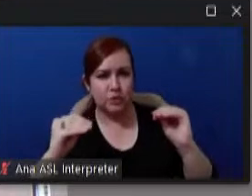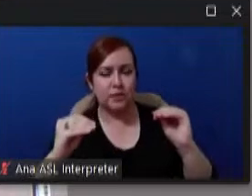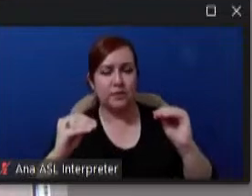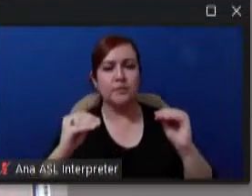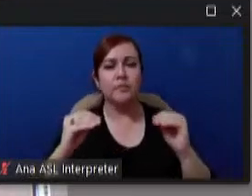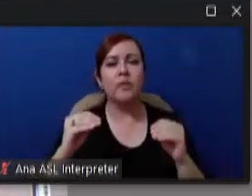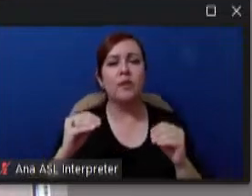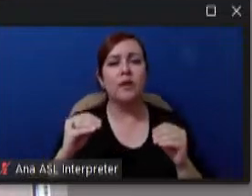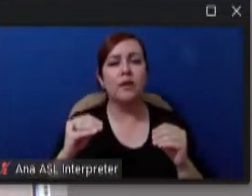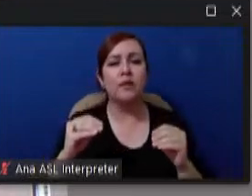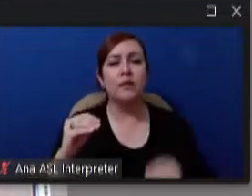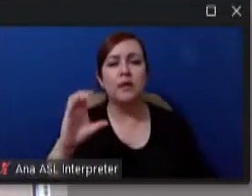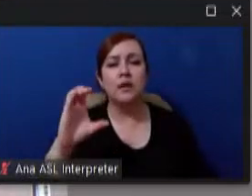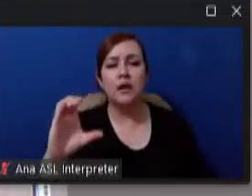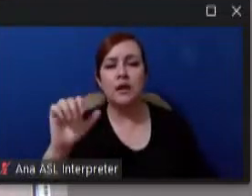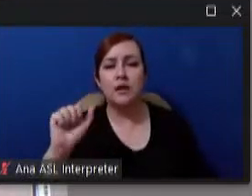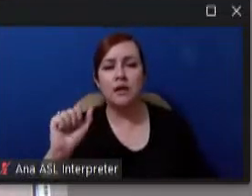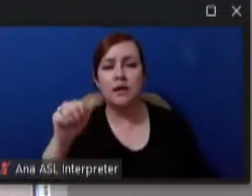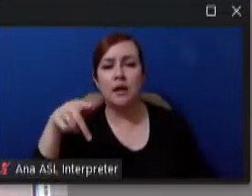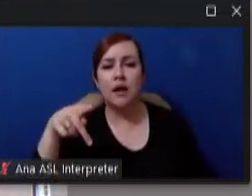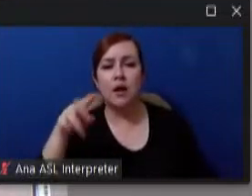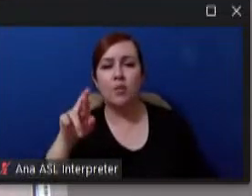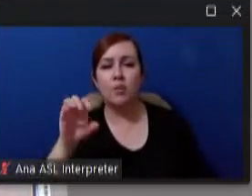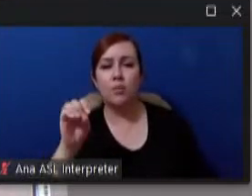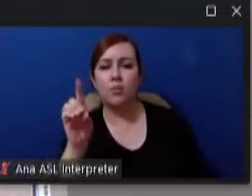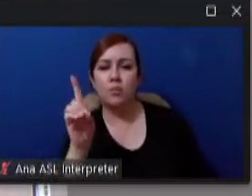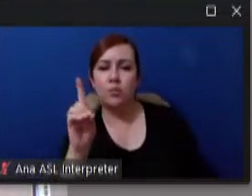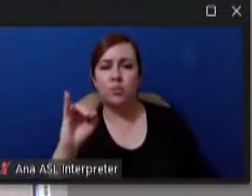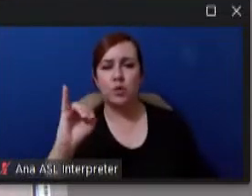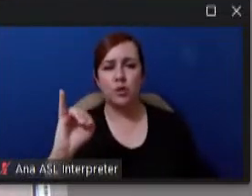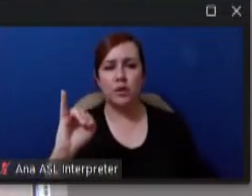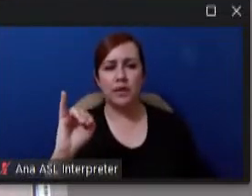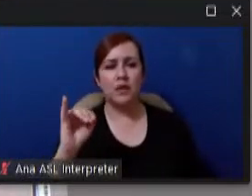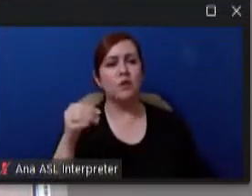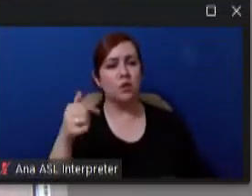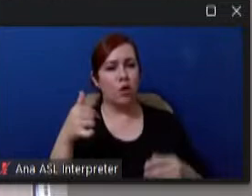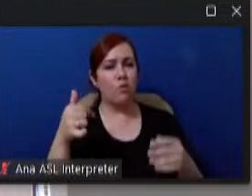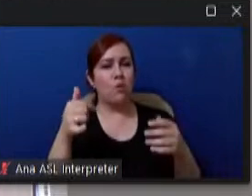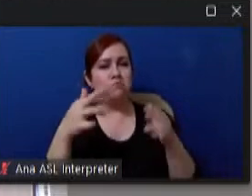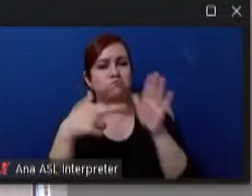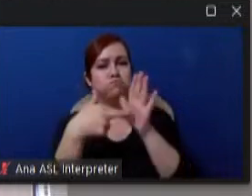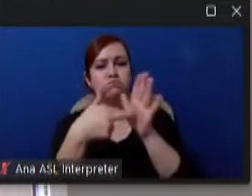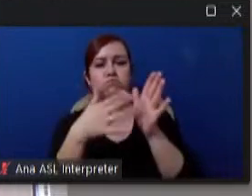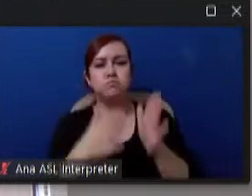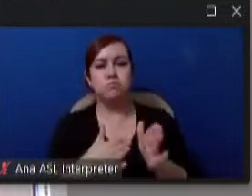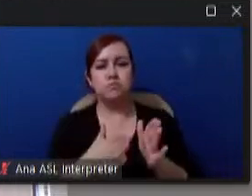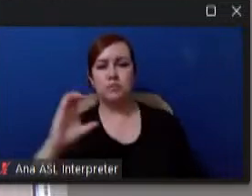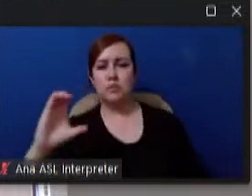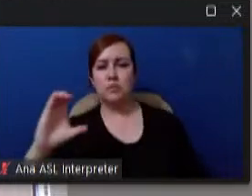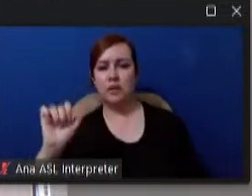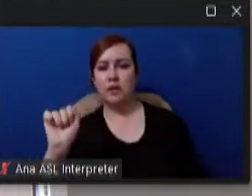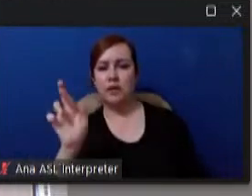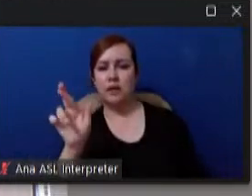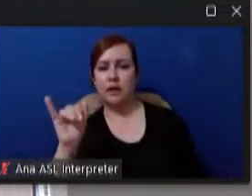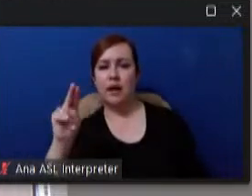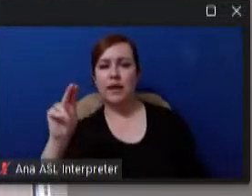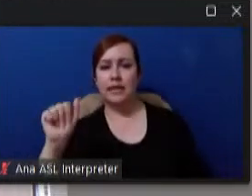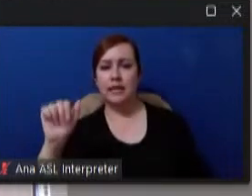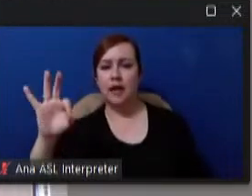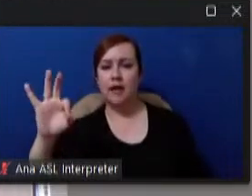as delegates Carolina Flores and Cristian Joel Murillo, we are deeply grateful for the